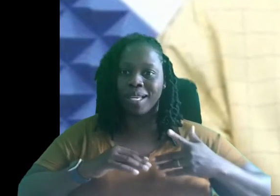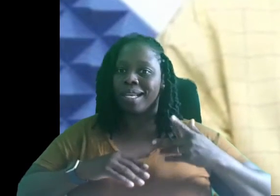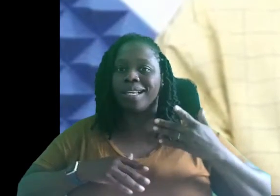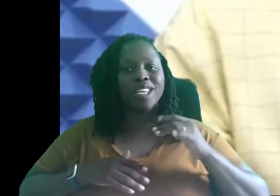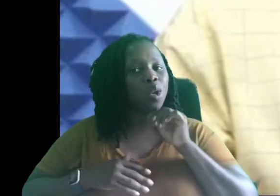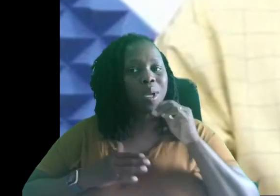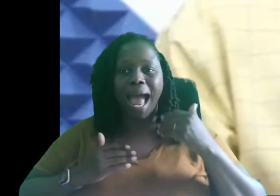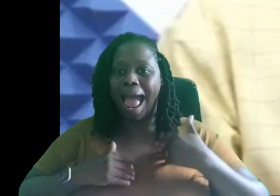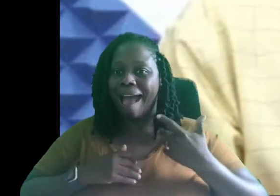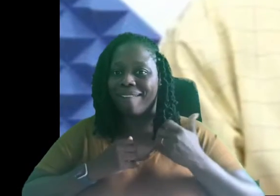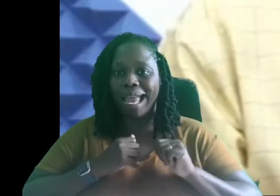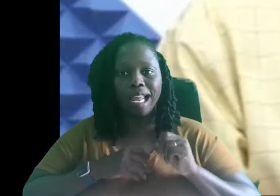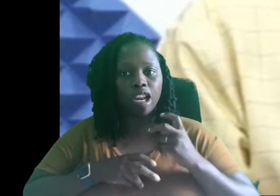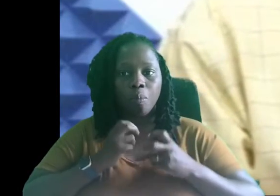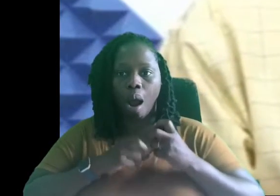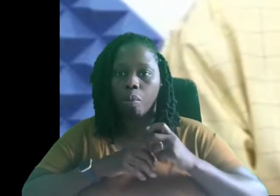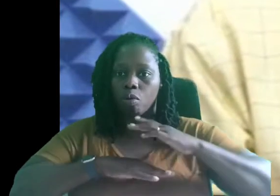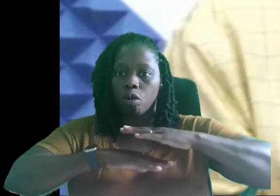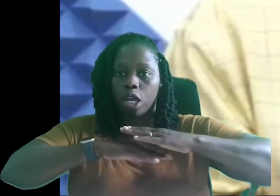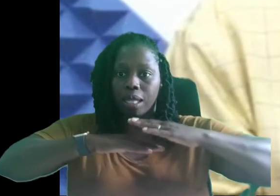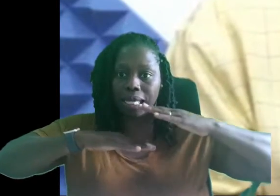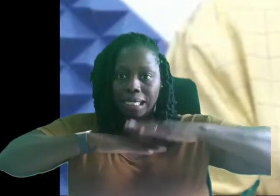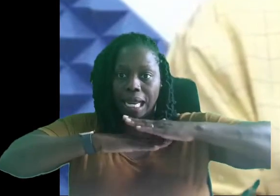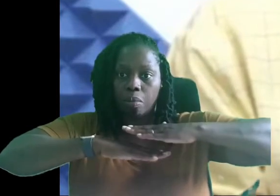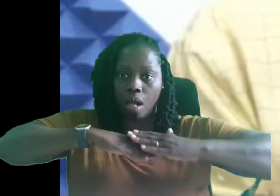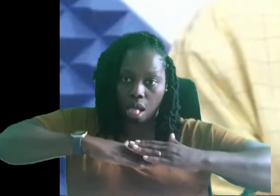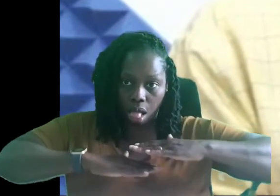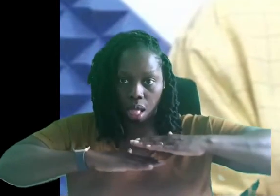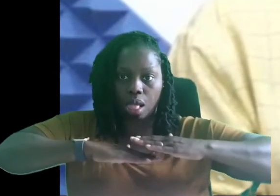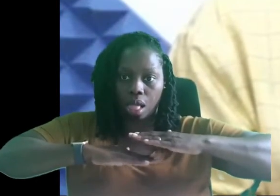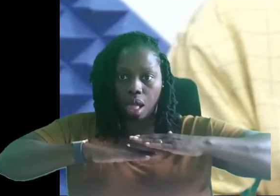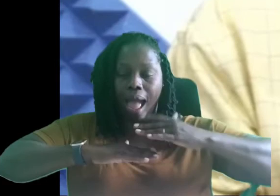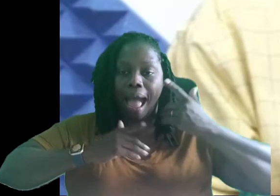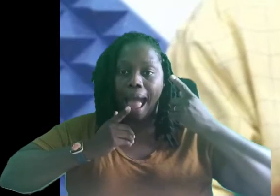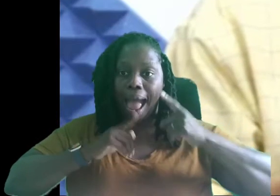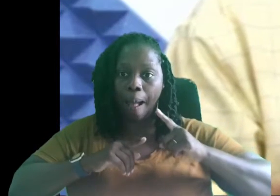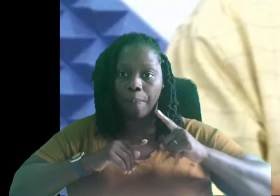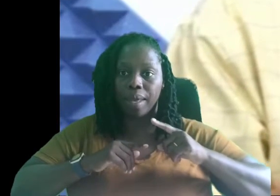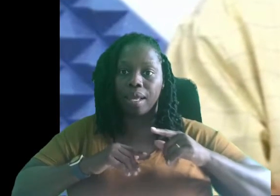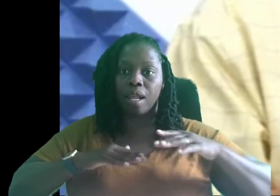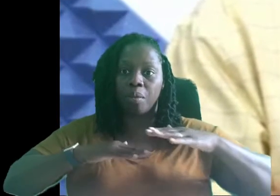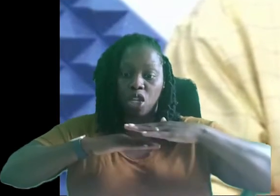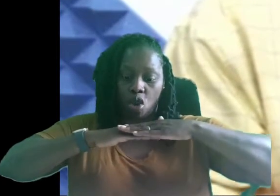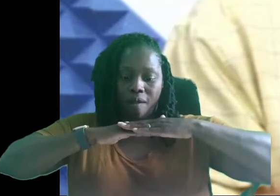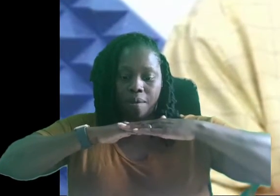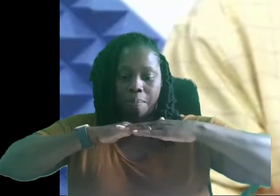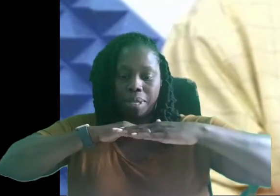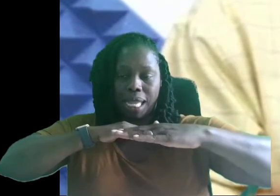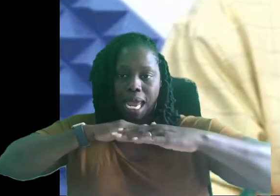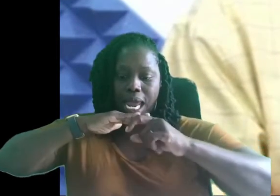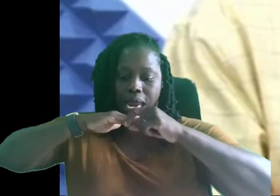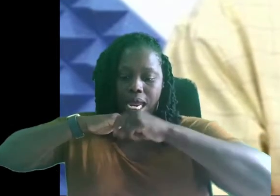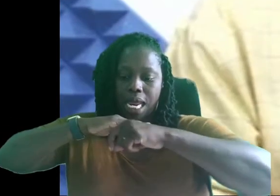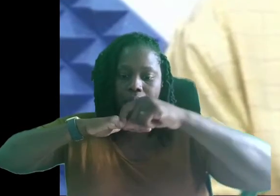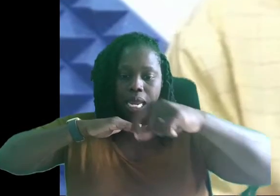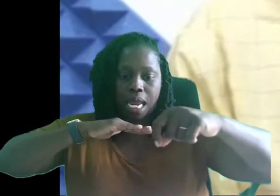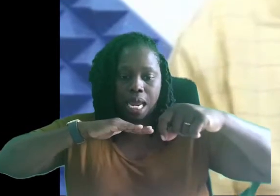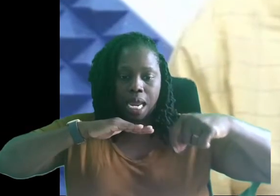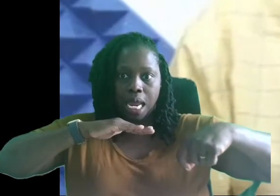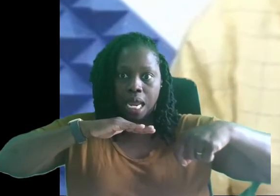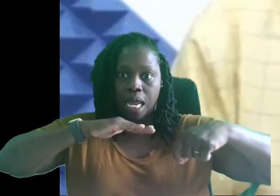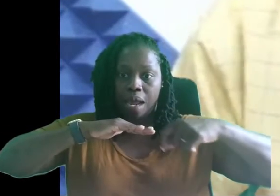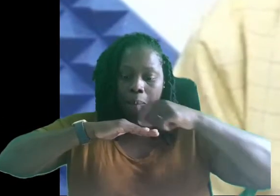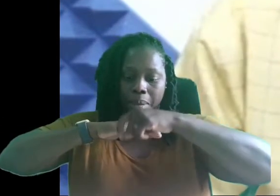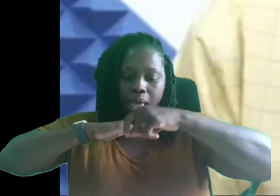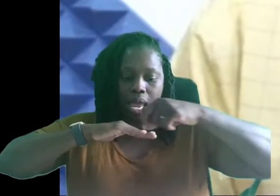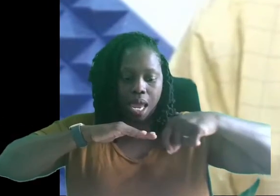is, you'll always not have any rocking to it because there will be a plane going through those 3 points.